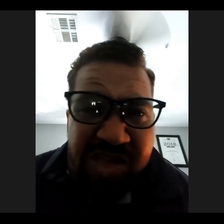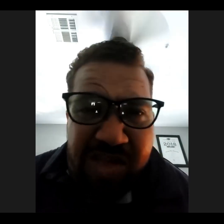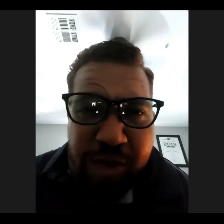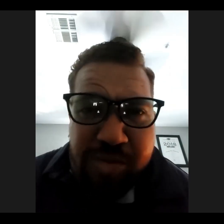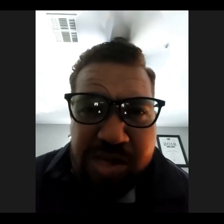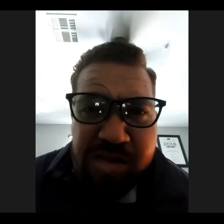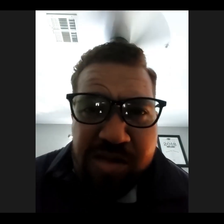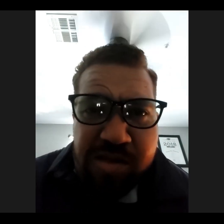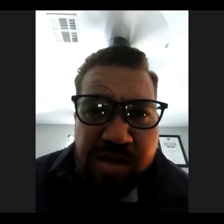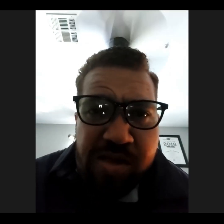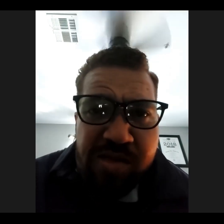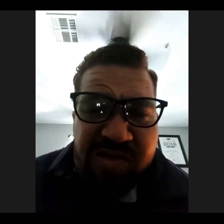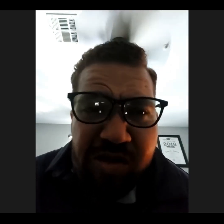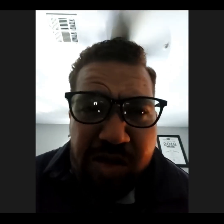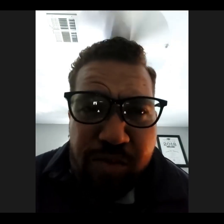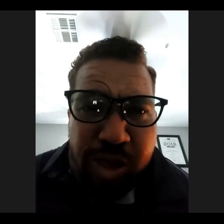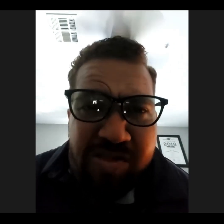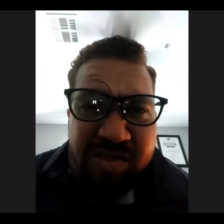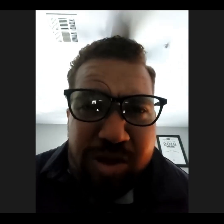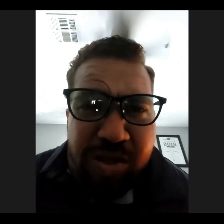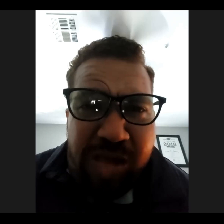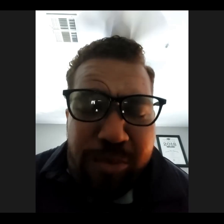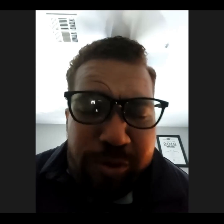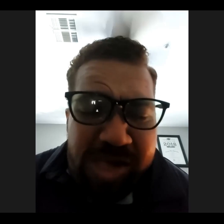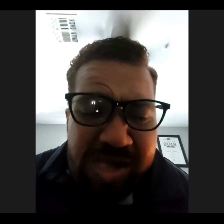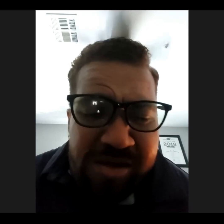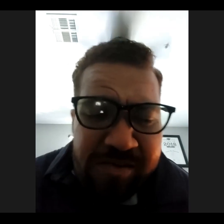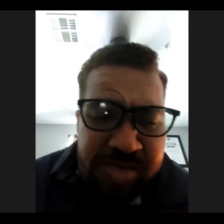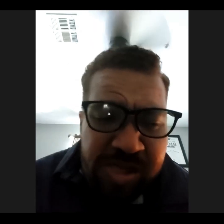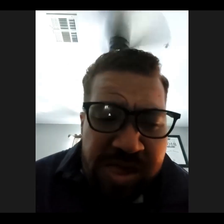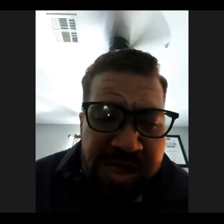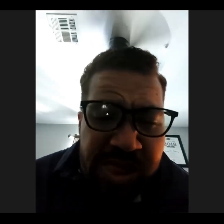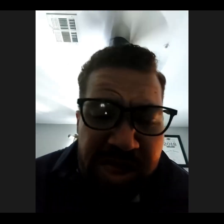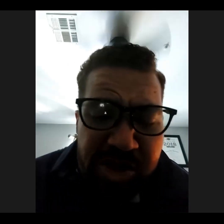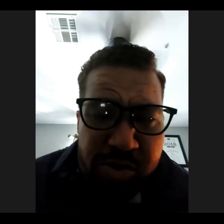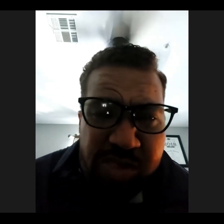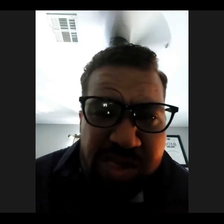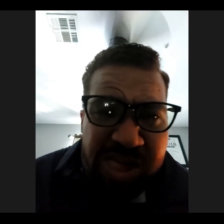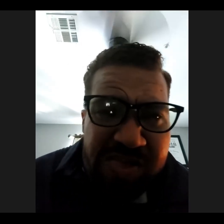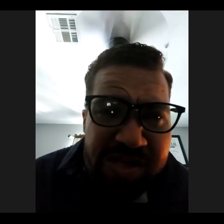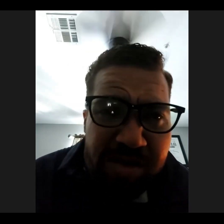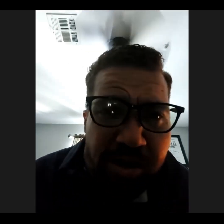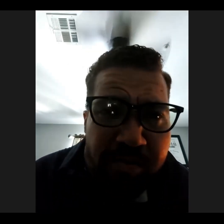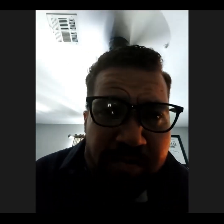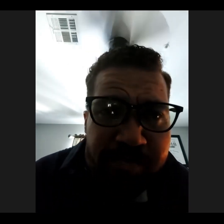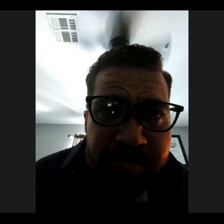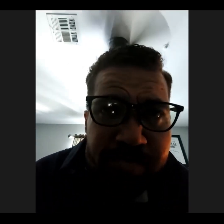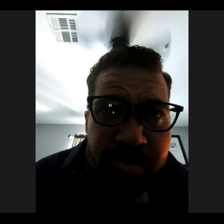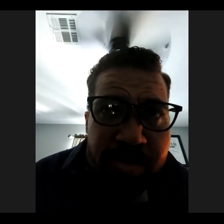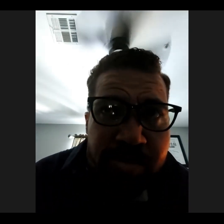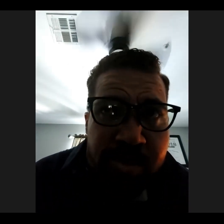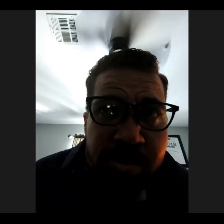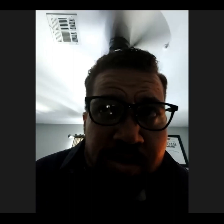it's allowed me to like practice with collaborating and communicating